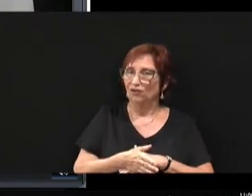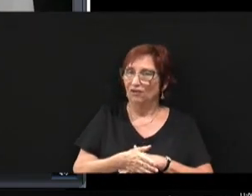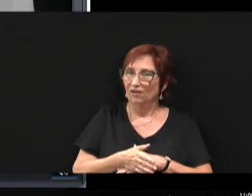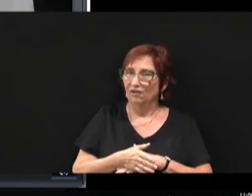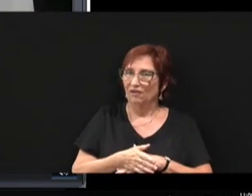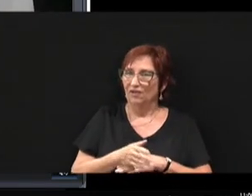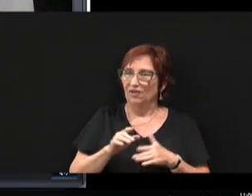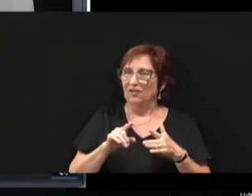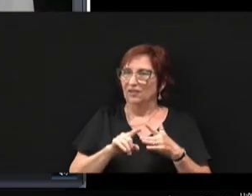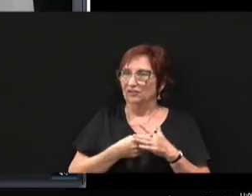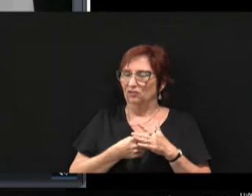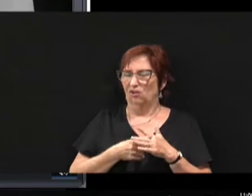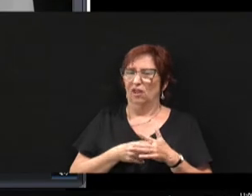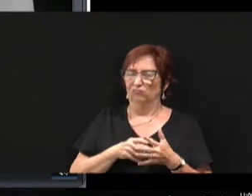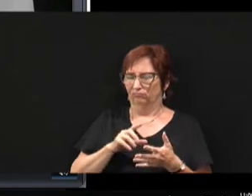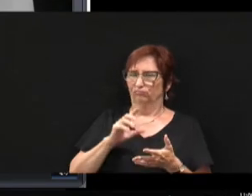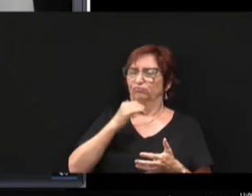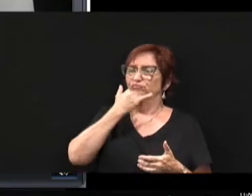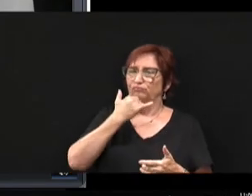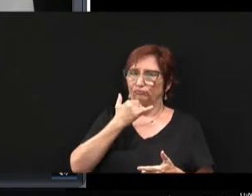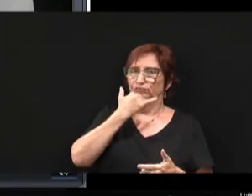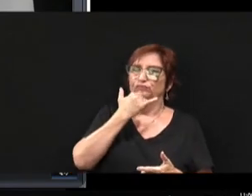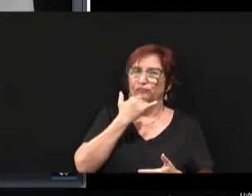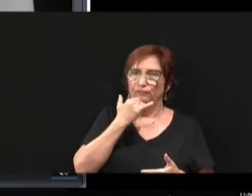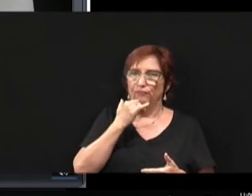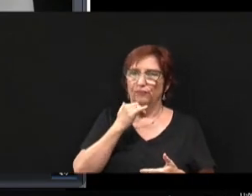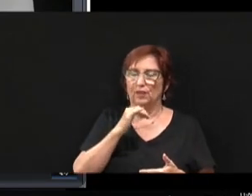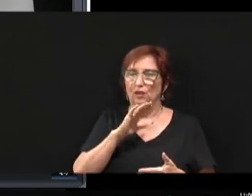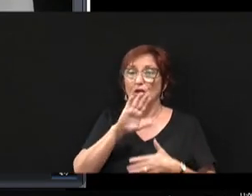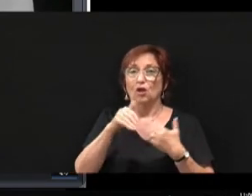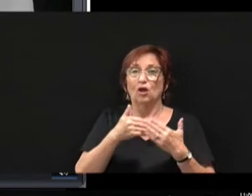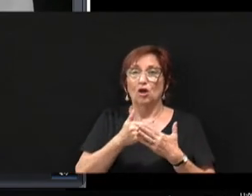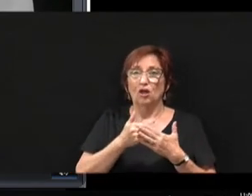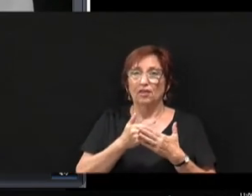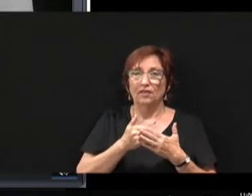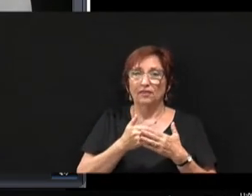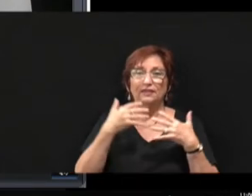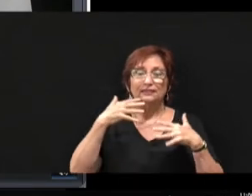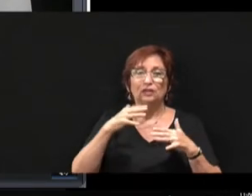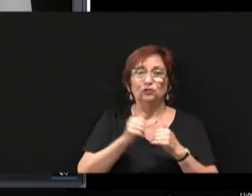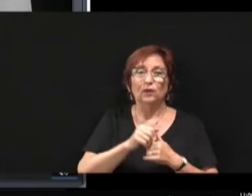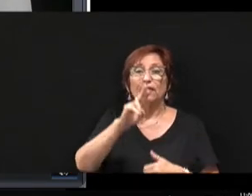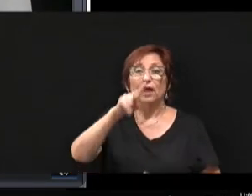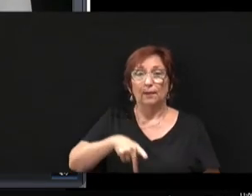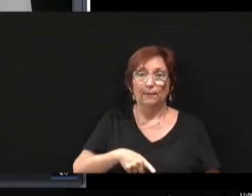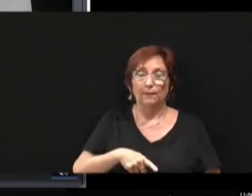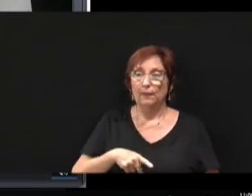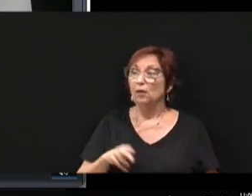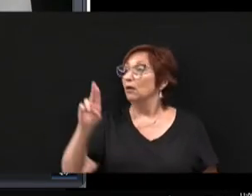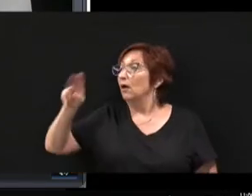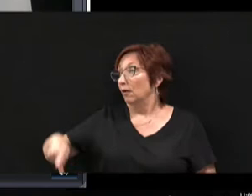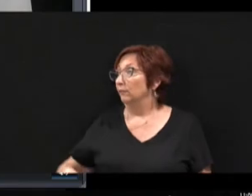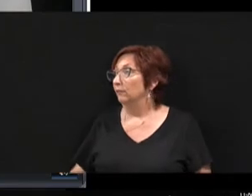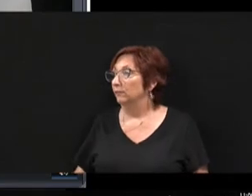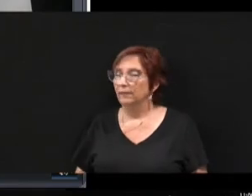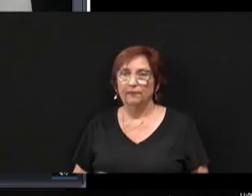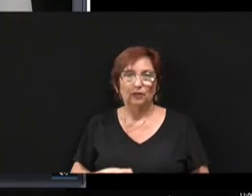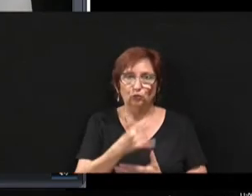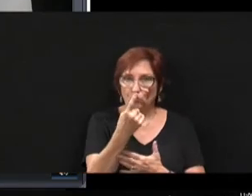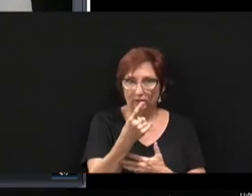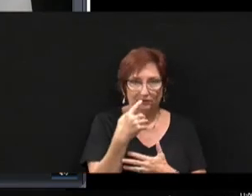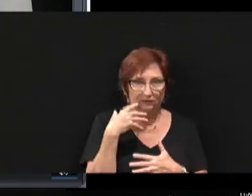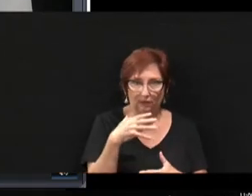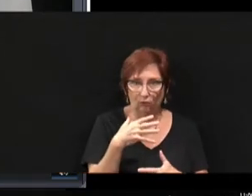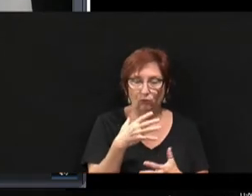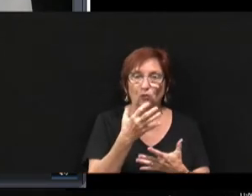falling apart a little bit, and you say all the sounds in up, and they just say up, and that's only one sound. You want to